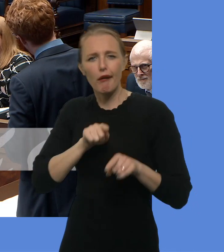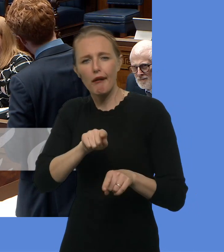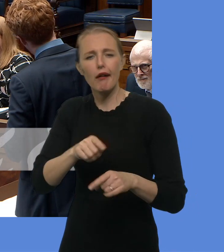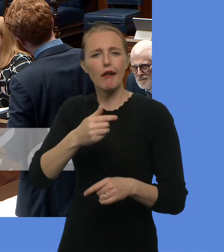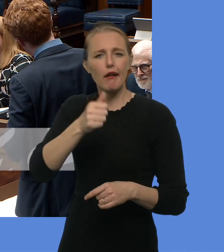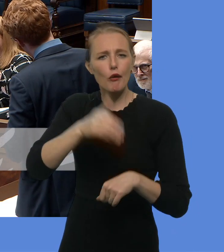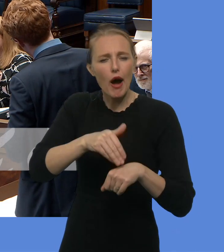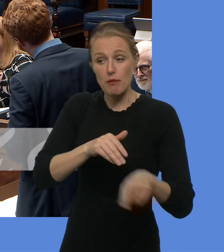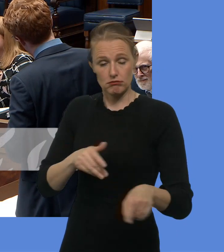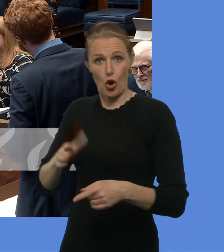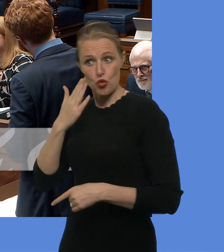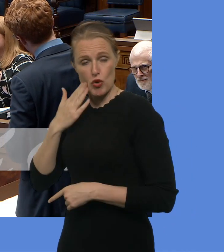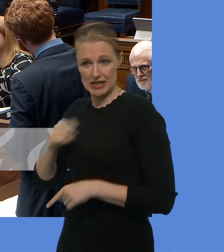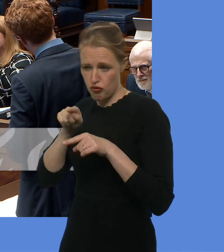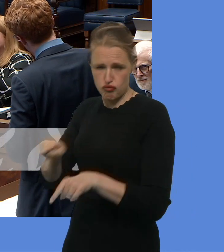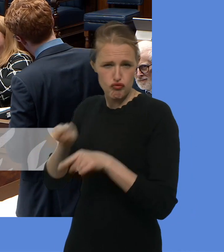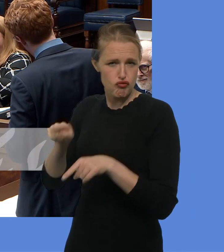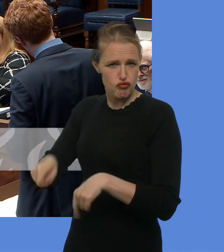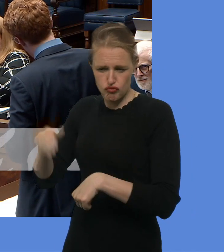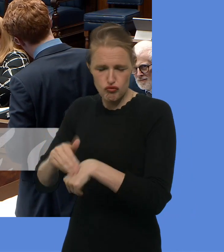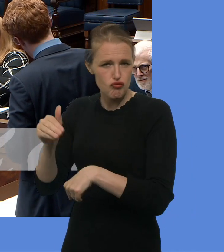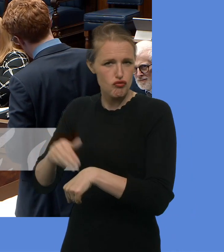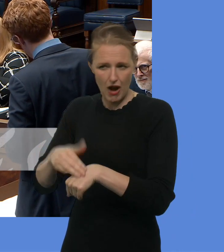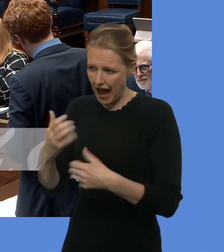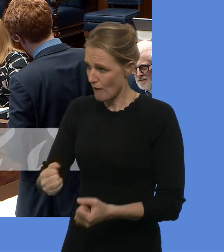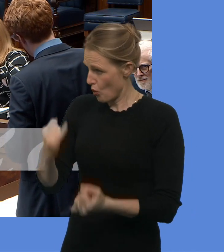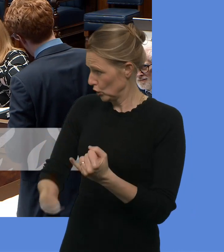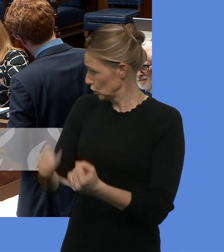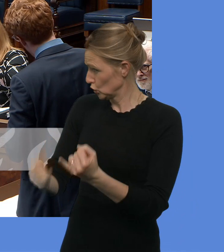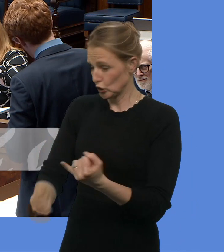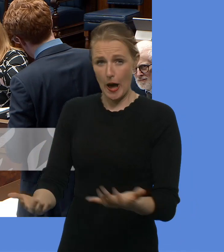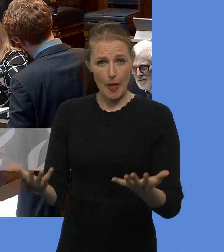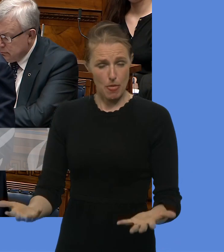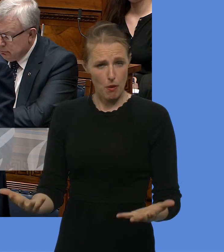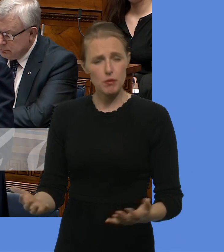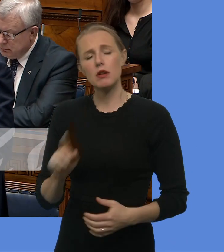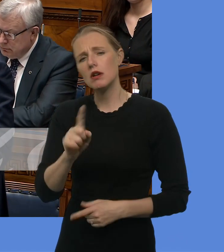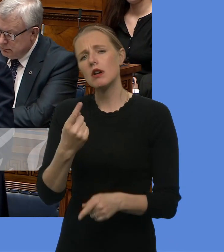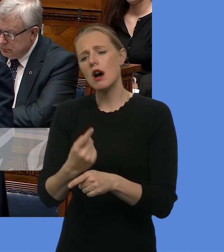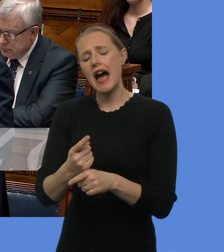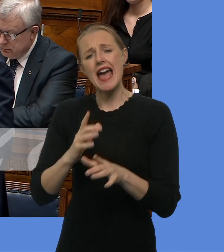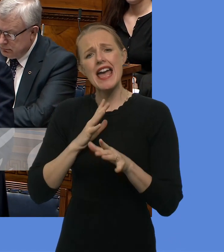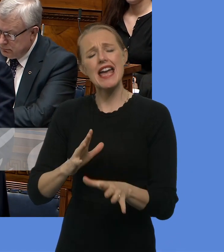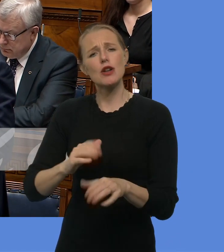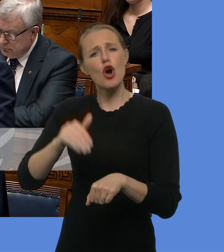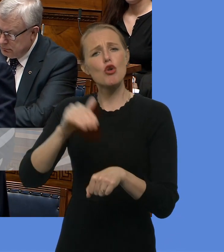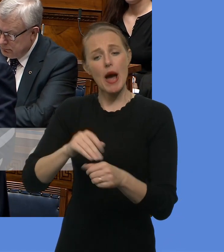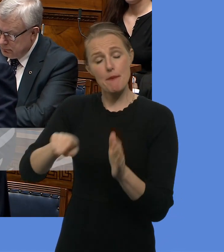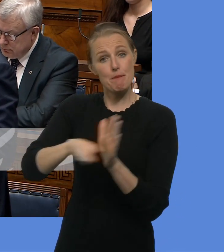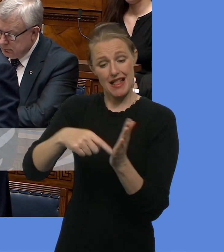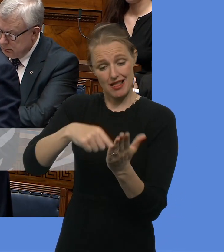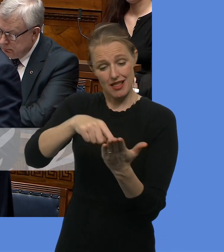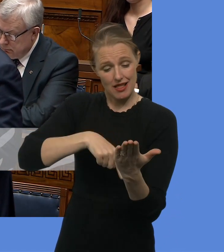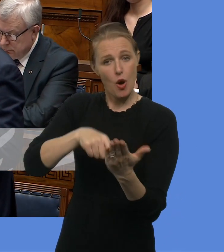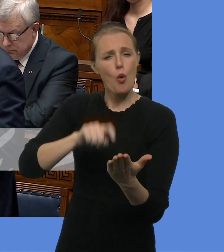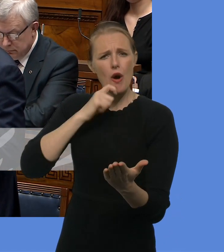specific that the hate crime bill that you will bring, and you say in the second half of this year, will get to the heart of the increasing levels of race hate crime